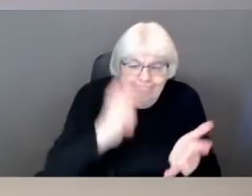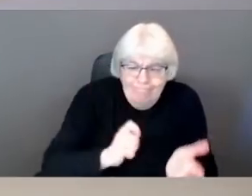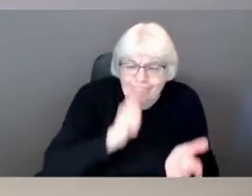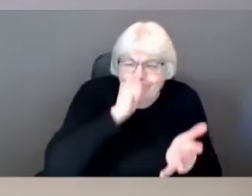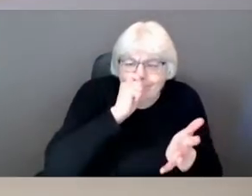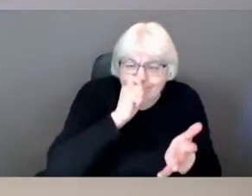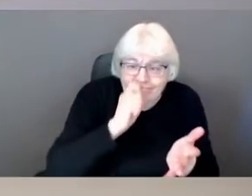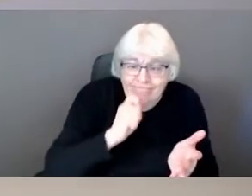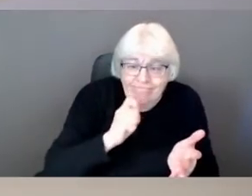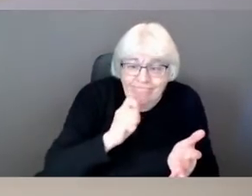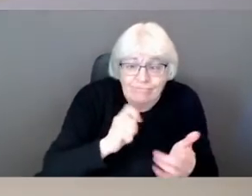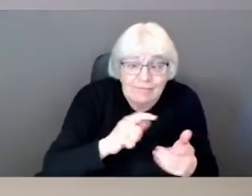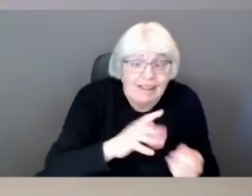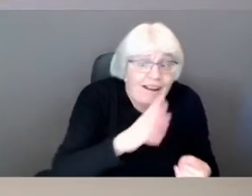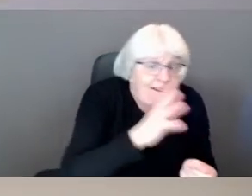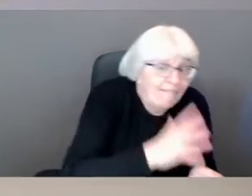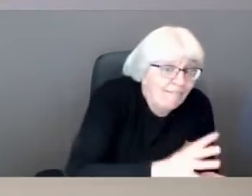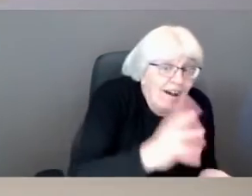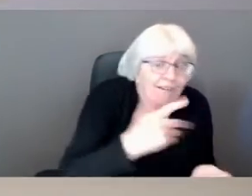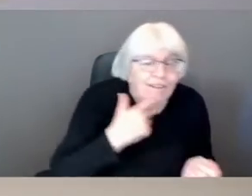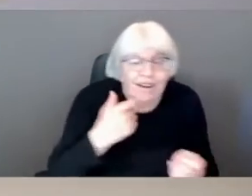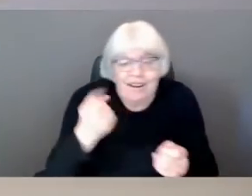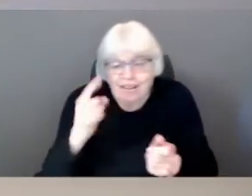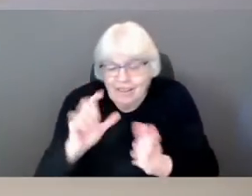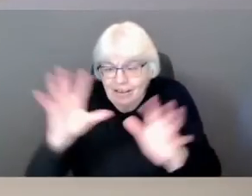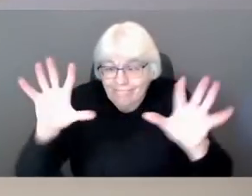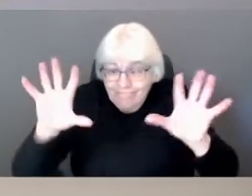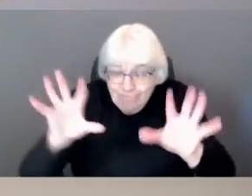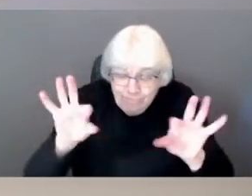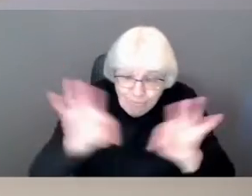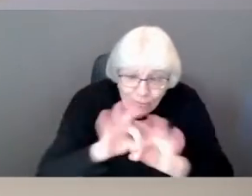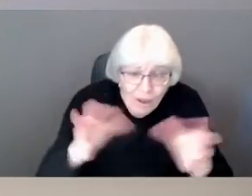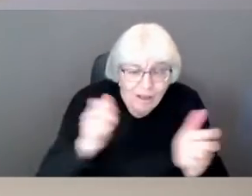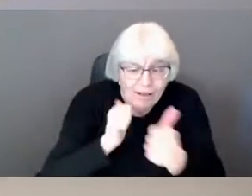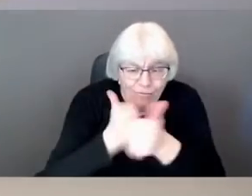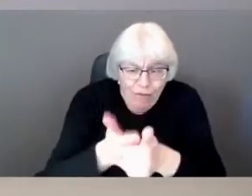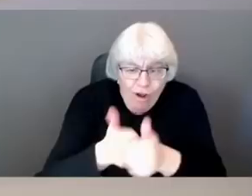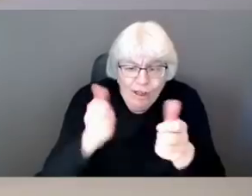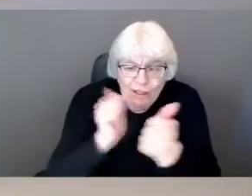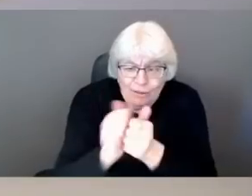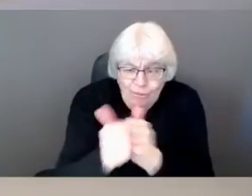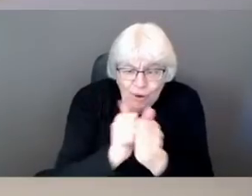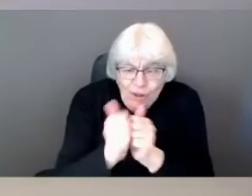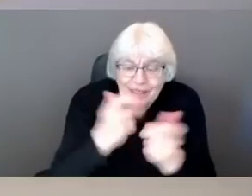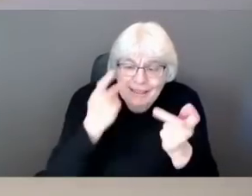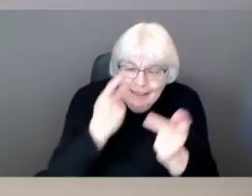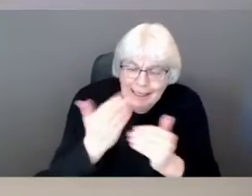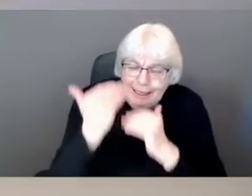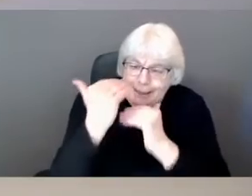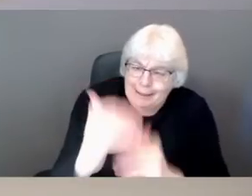sports. I think we'll see if we can really do some big, sort of that broad